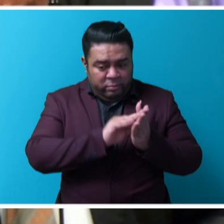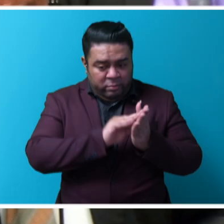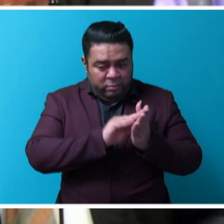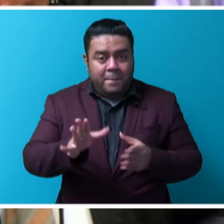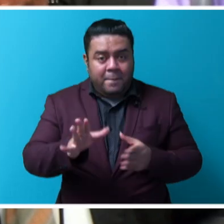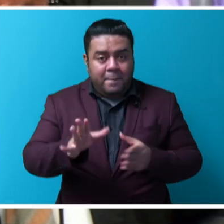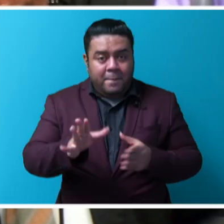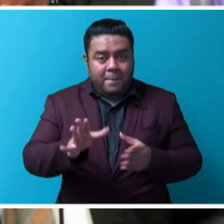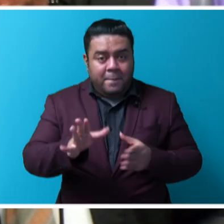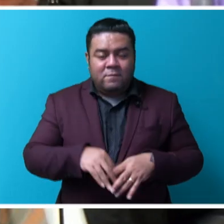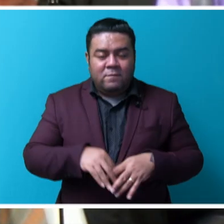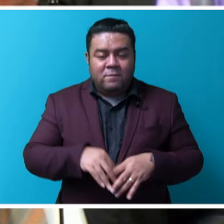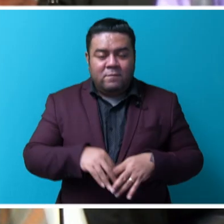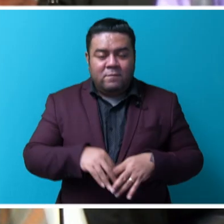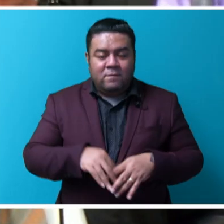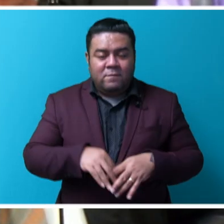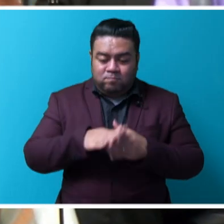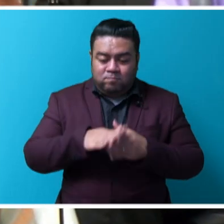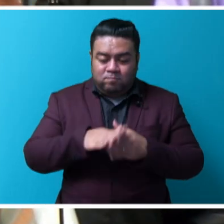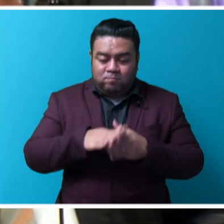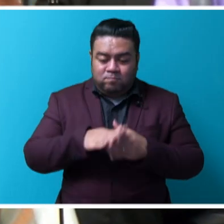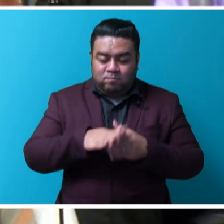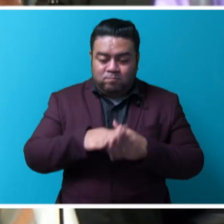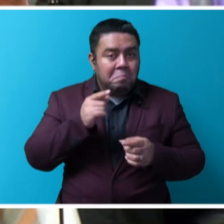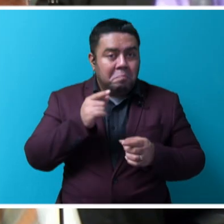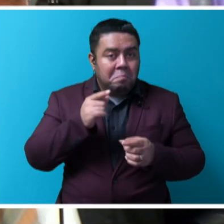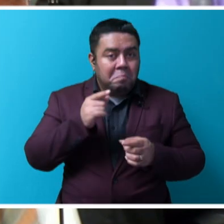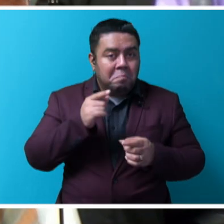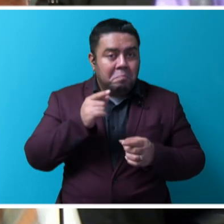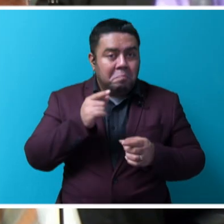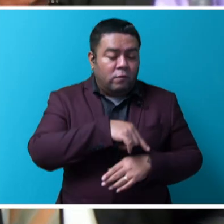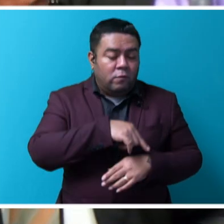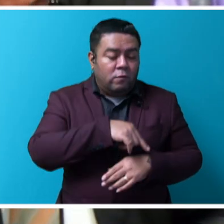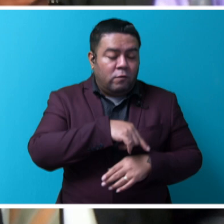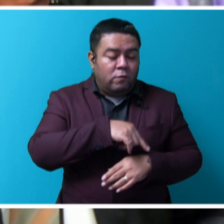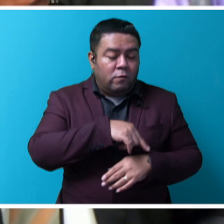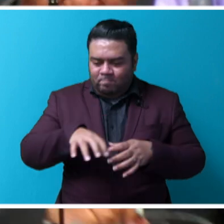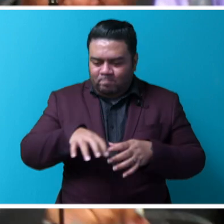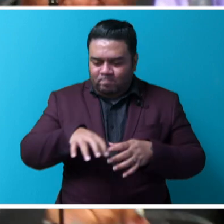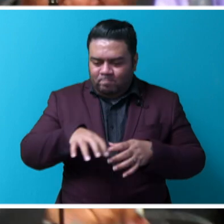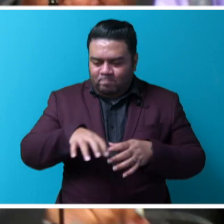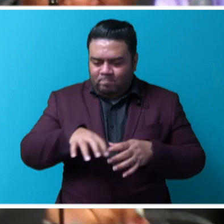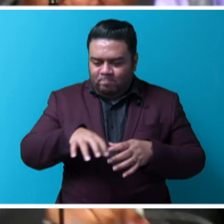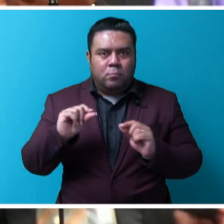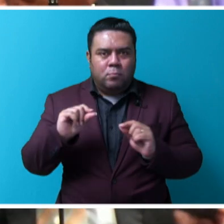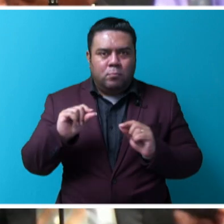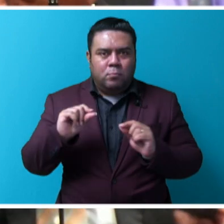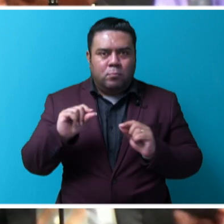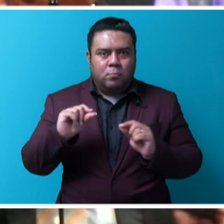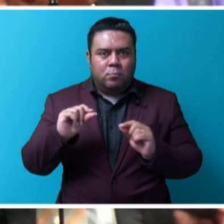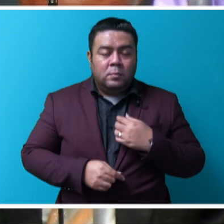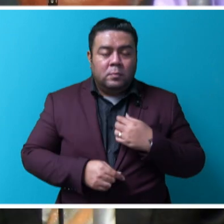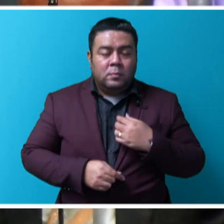on climate and environment issues are debated and agreed upon. Activity 2 relates to the